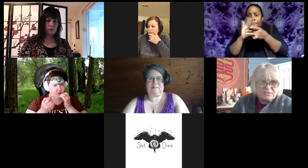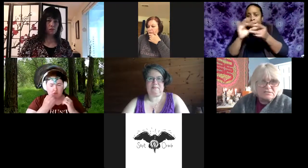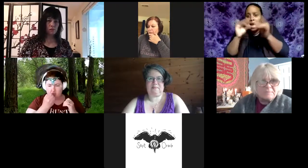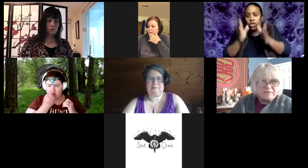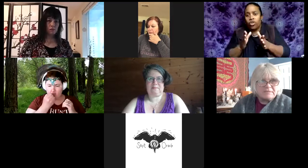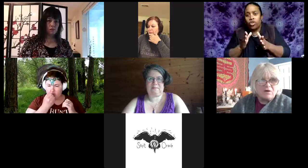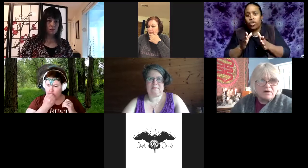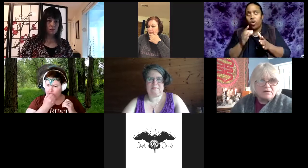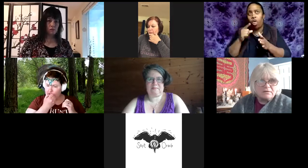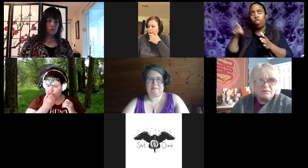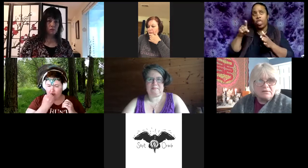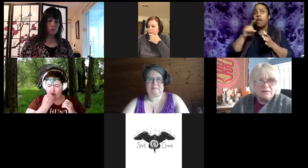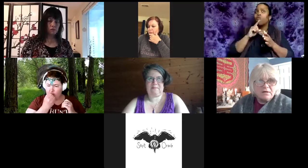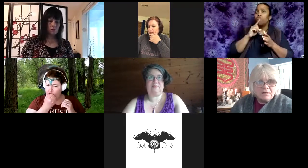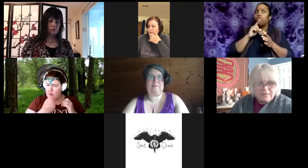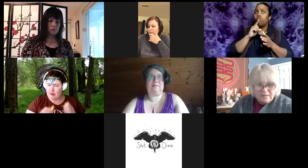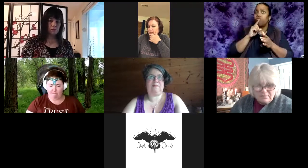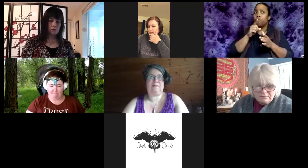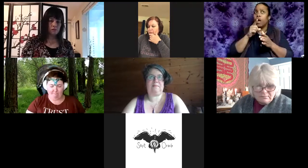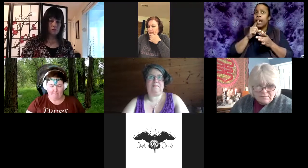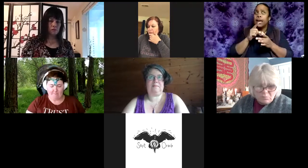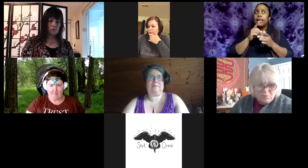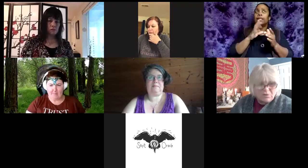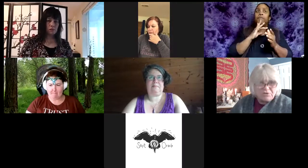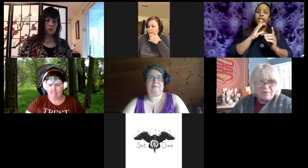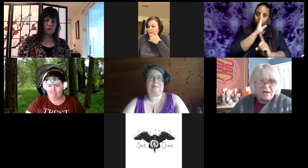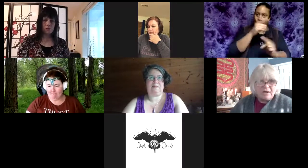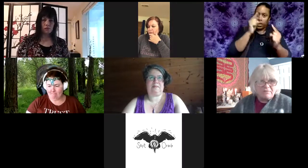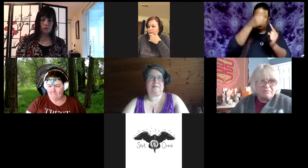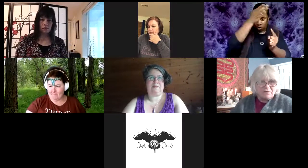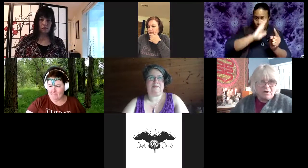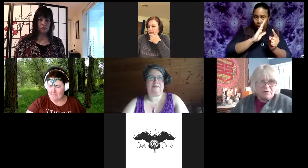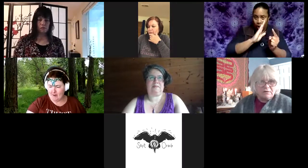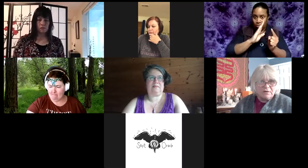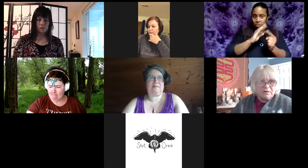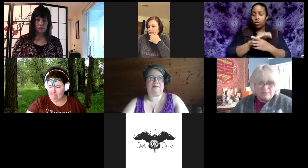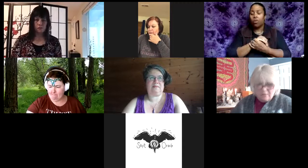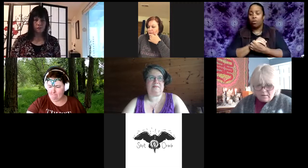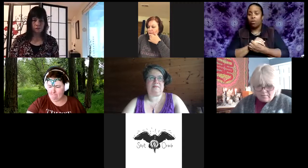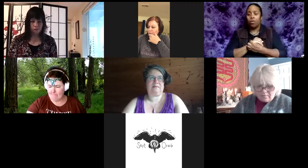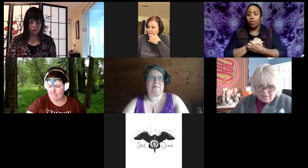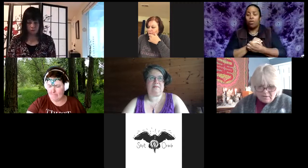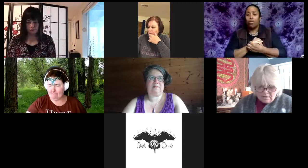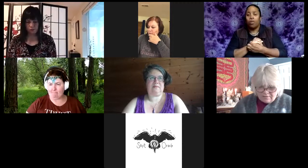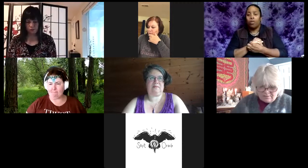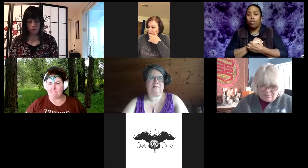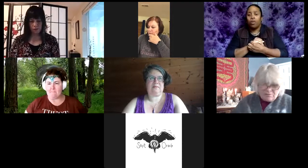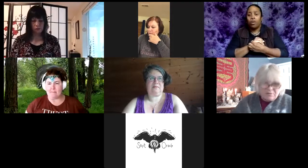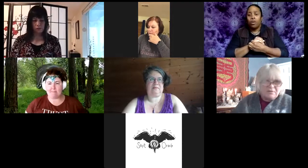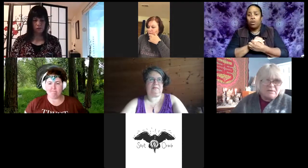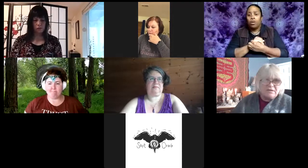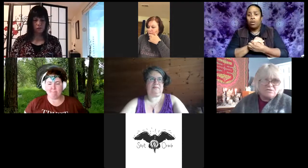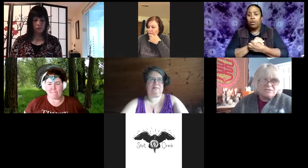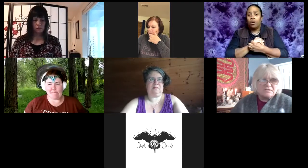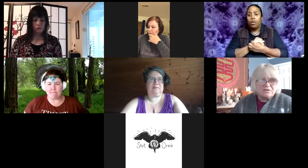actually speak to God. They will work on your behalf with God. And they're